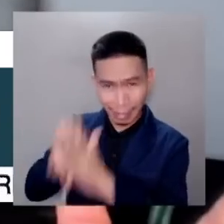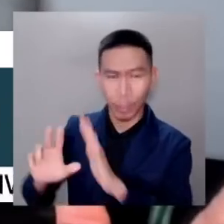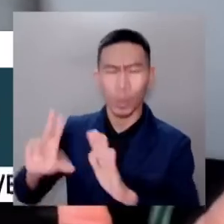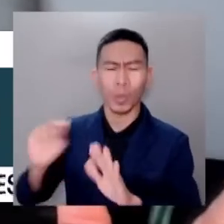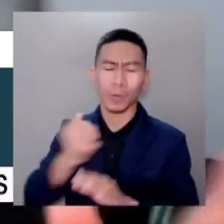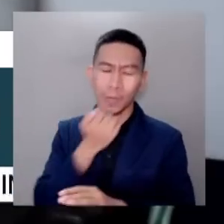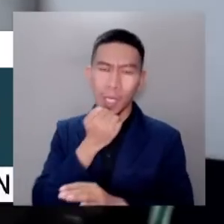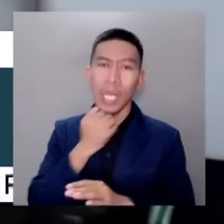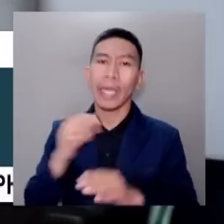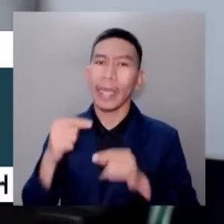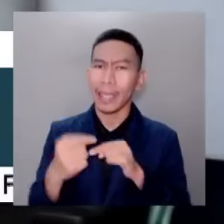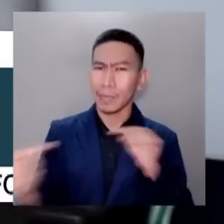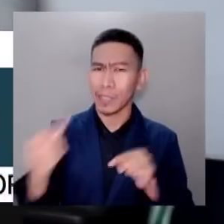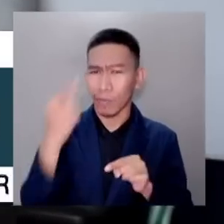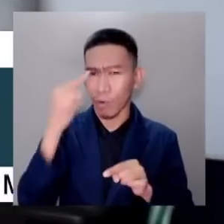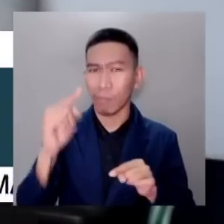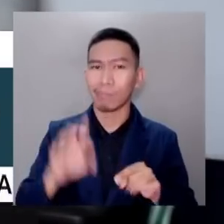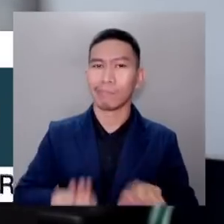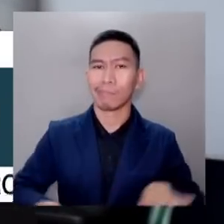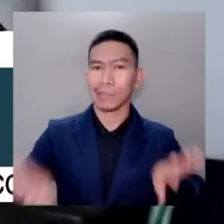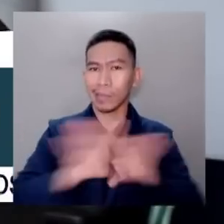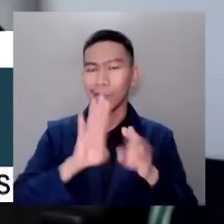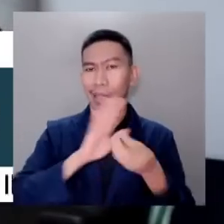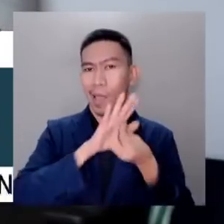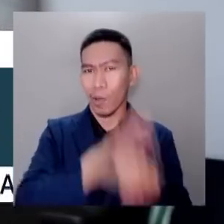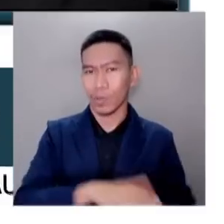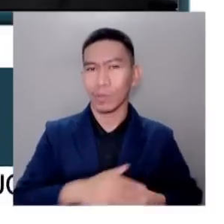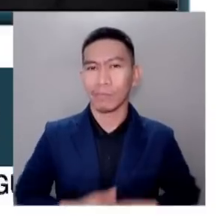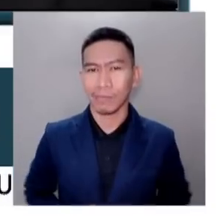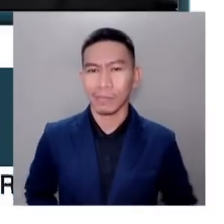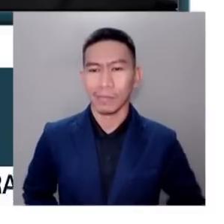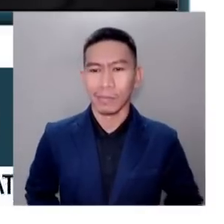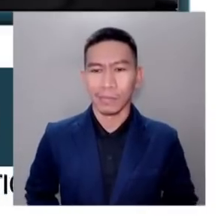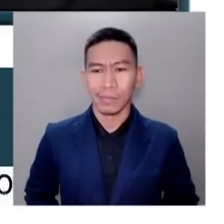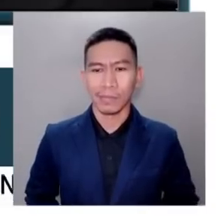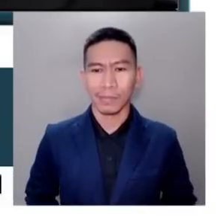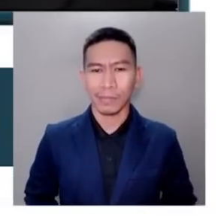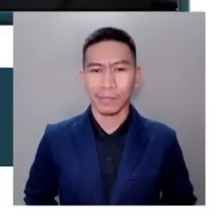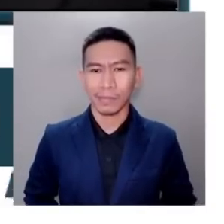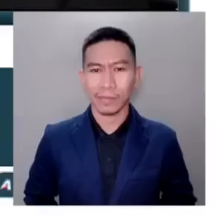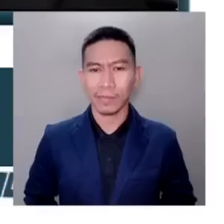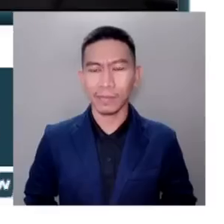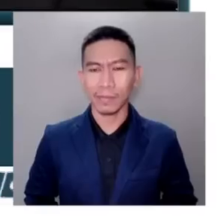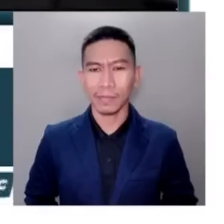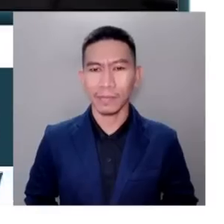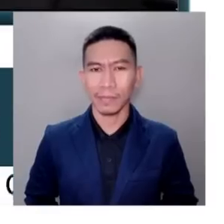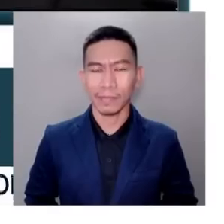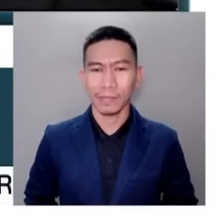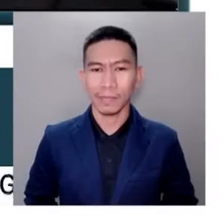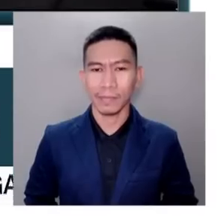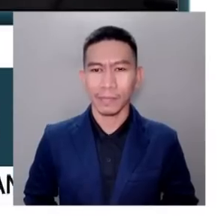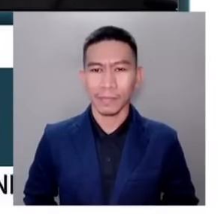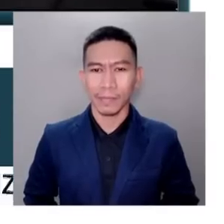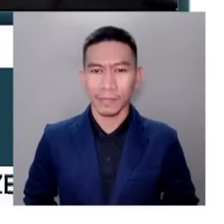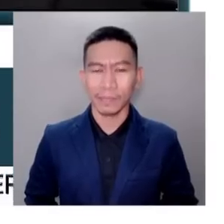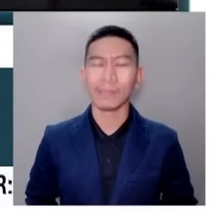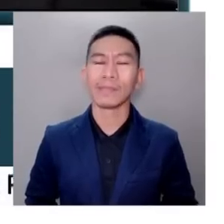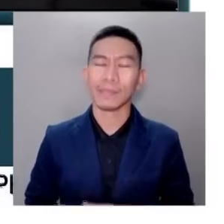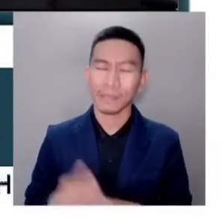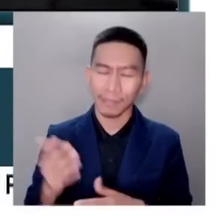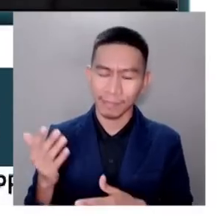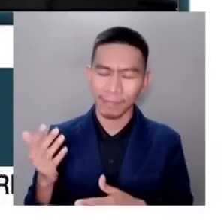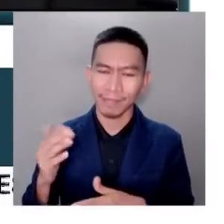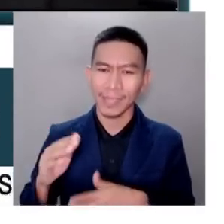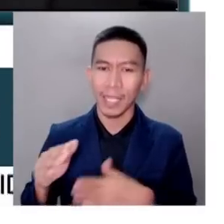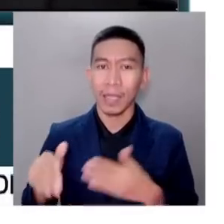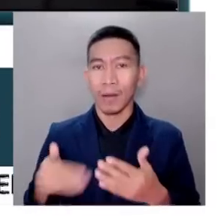down. Maria, you know, just when you think that everything's going to be, you know, sober and silent and everything's